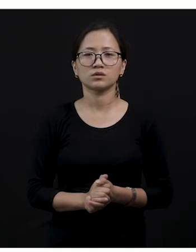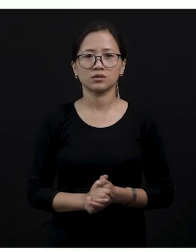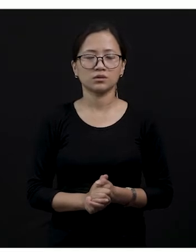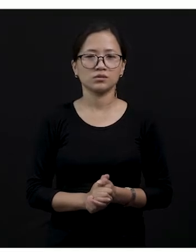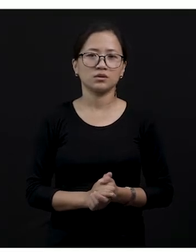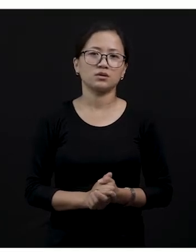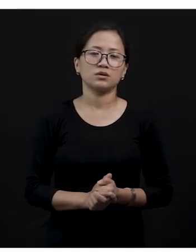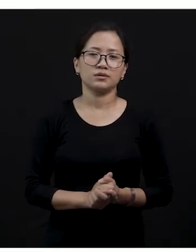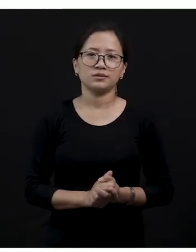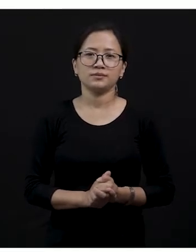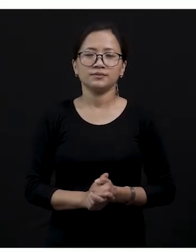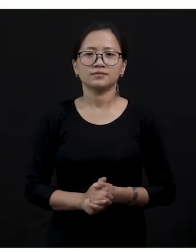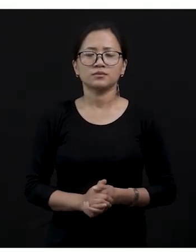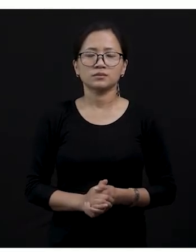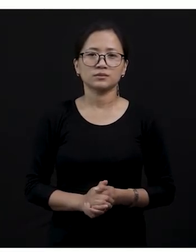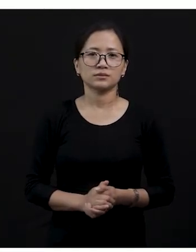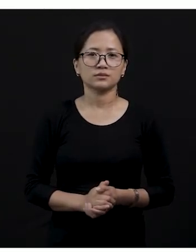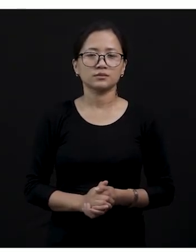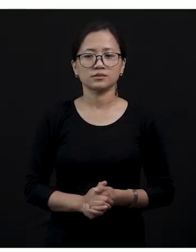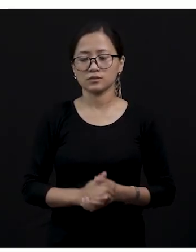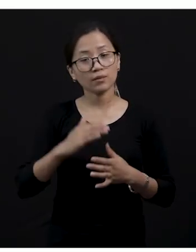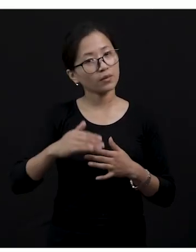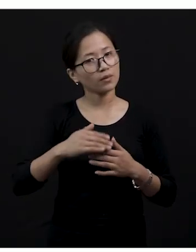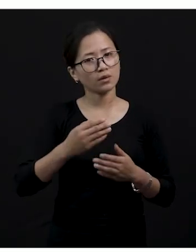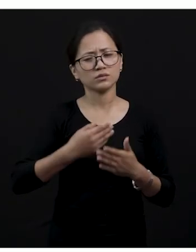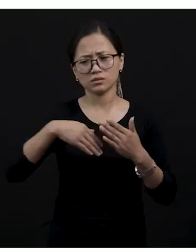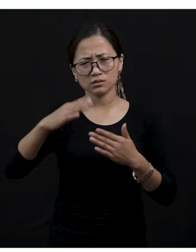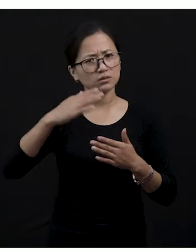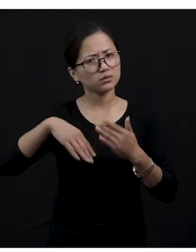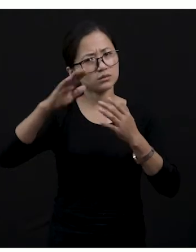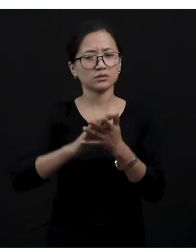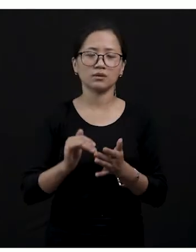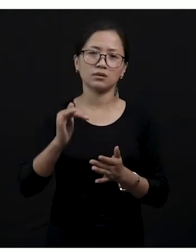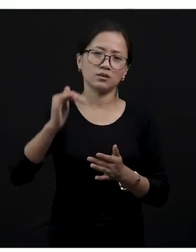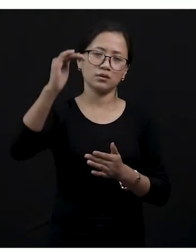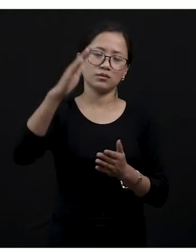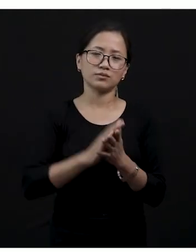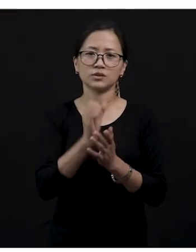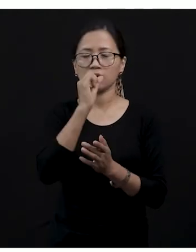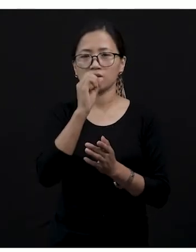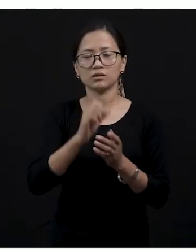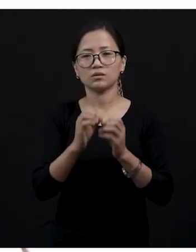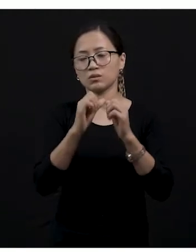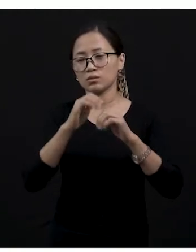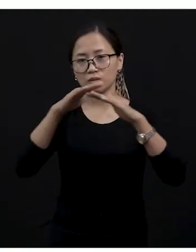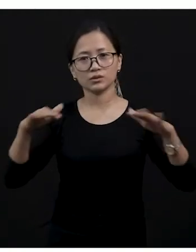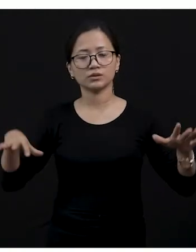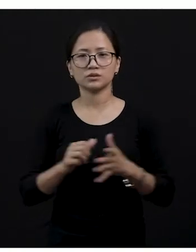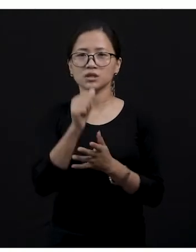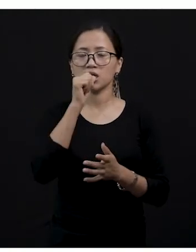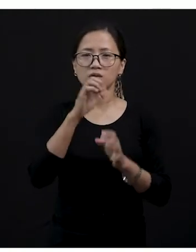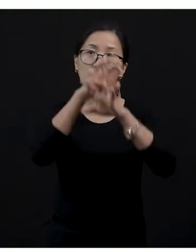water vapor becomes liquid. So what happens? It goes up, the water vapor goes up from the ocean, it forms clouds, and